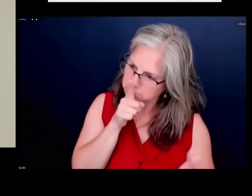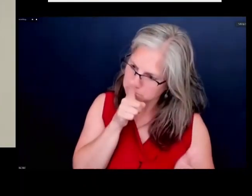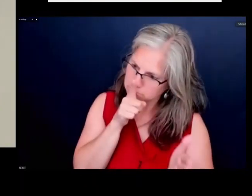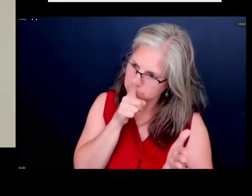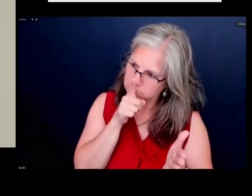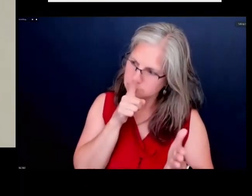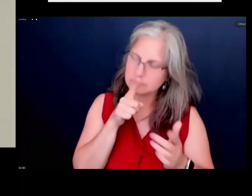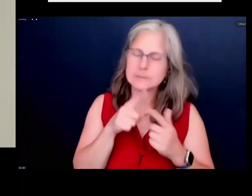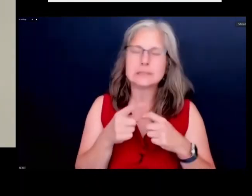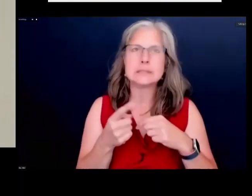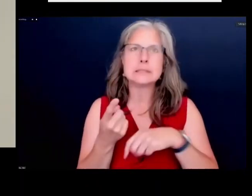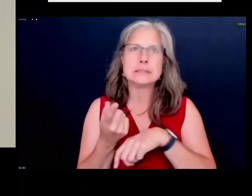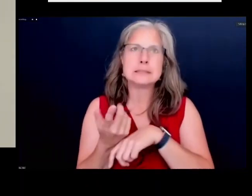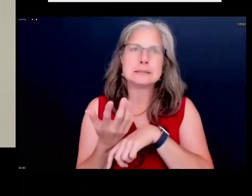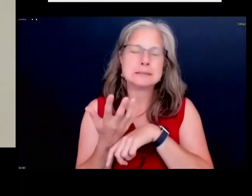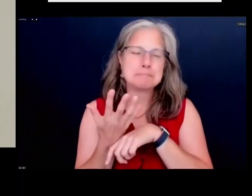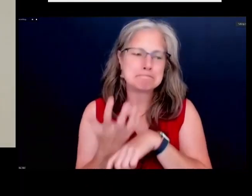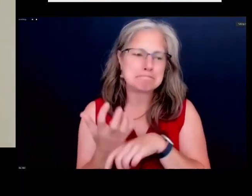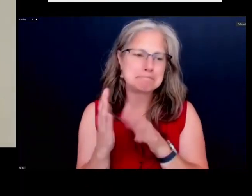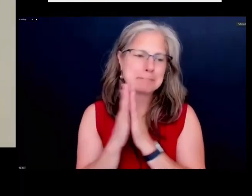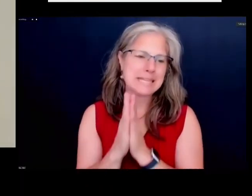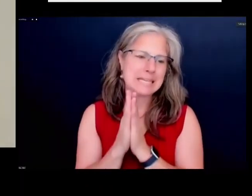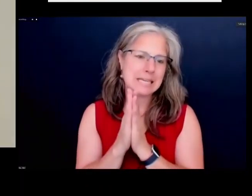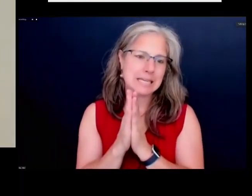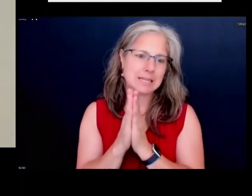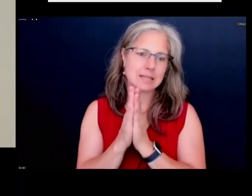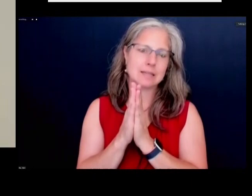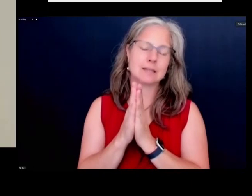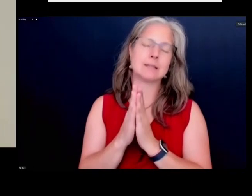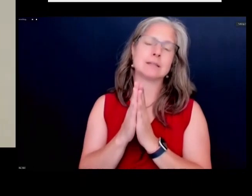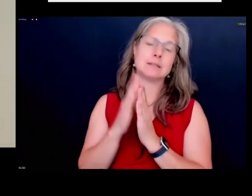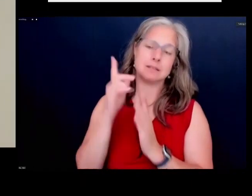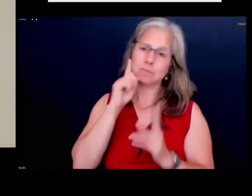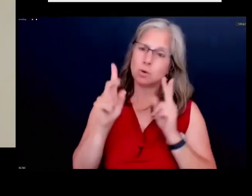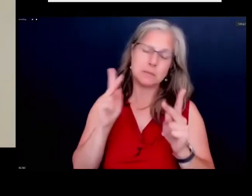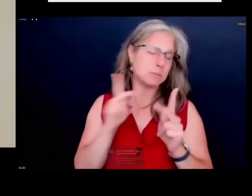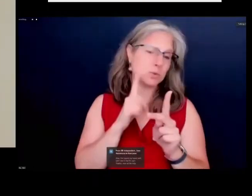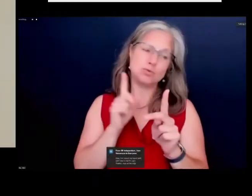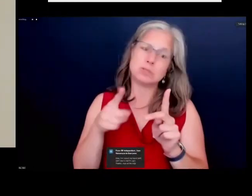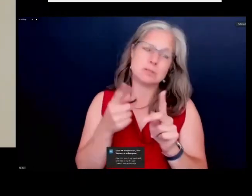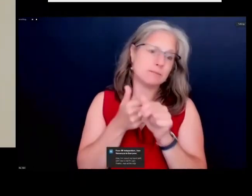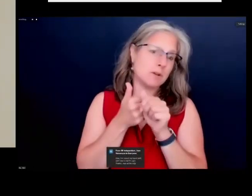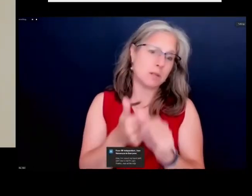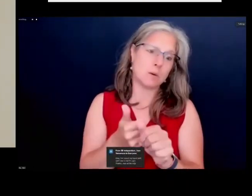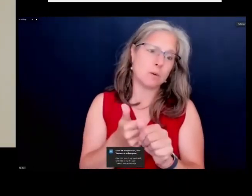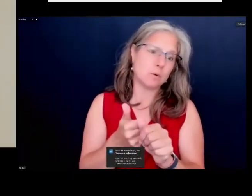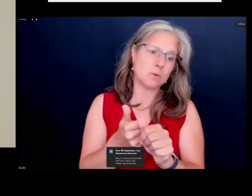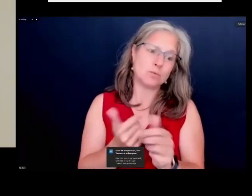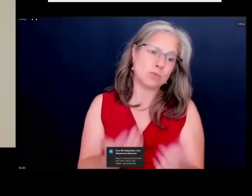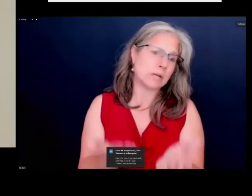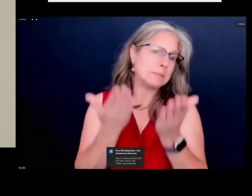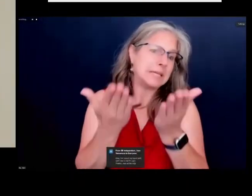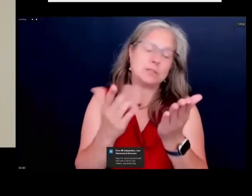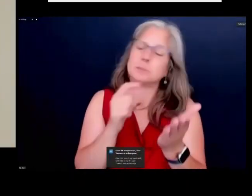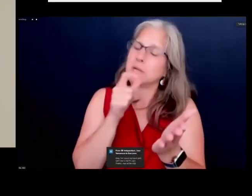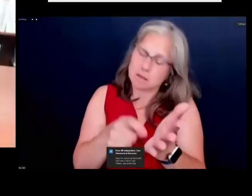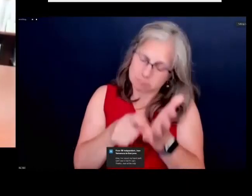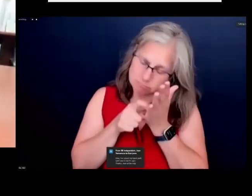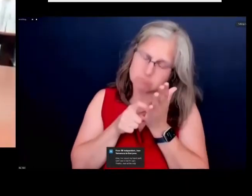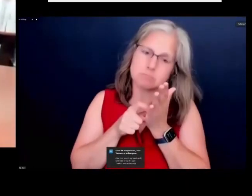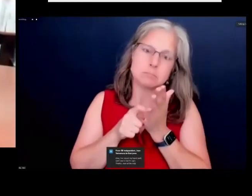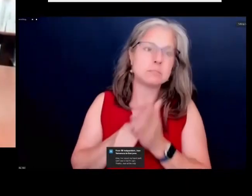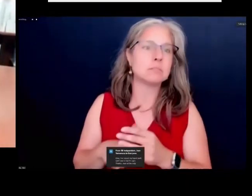and pleading for our people to follow those